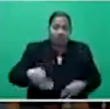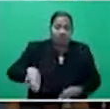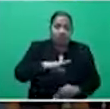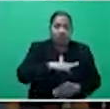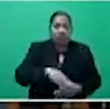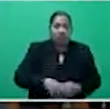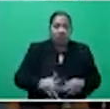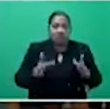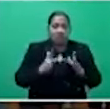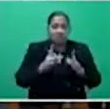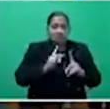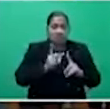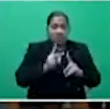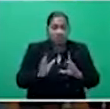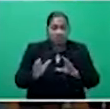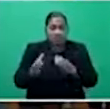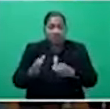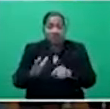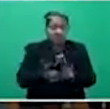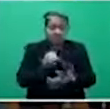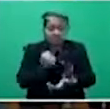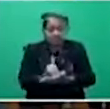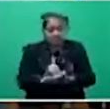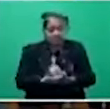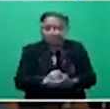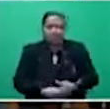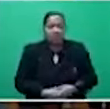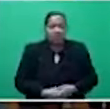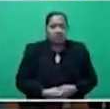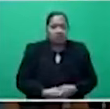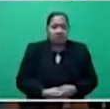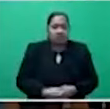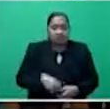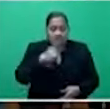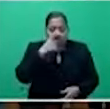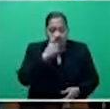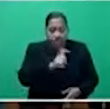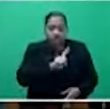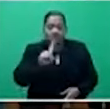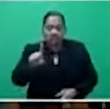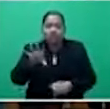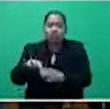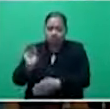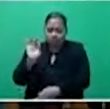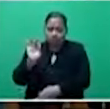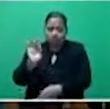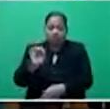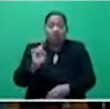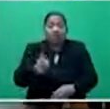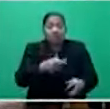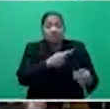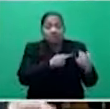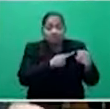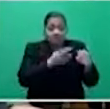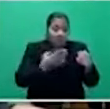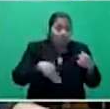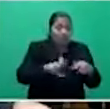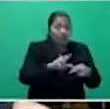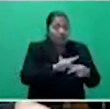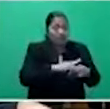political party to ensure that the voters turn up to vote. It is therefore also the responsibility of every single political